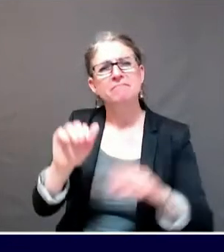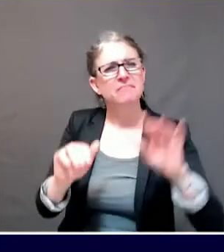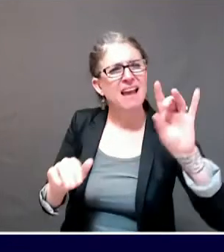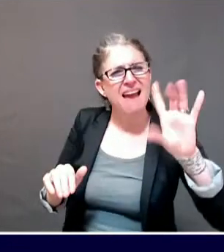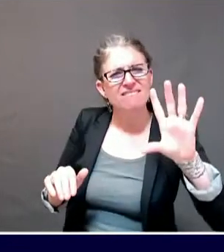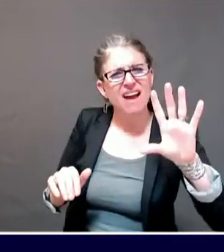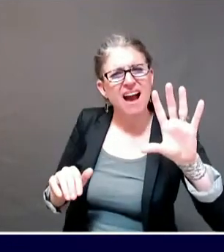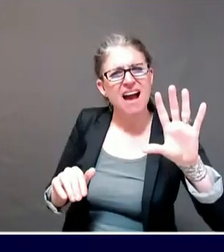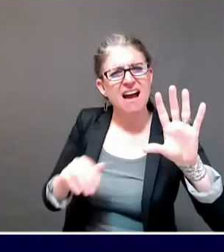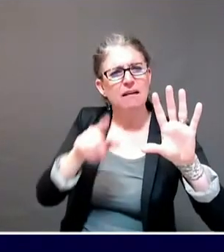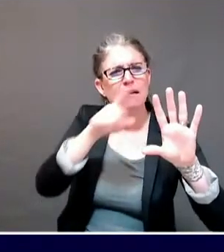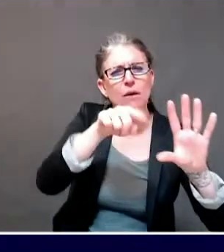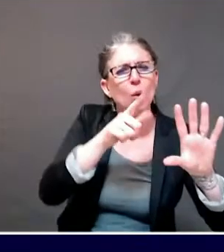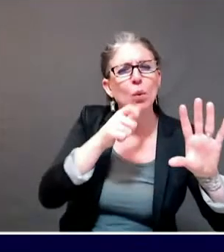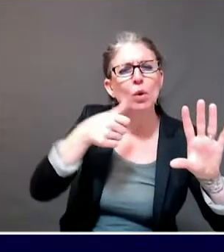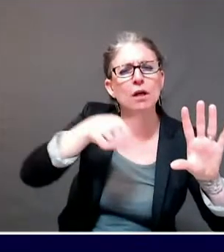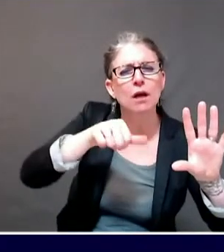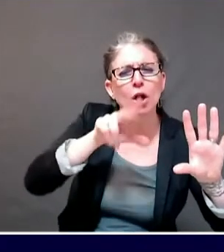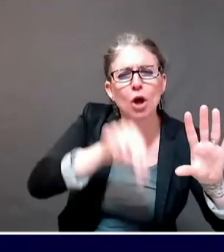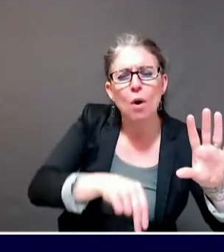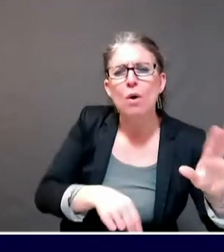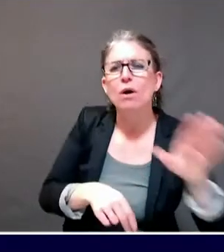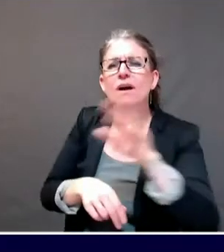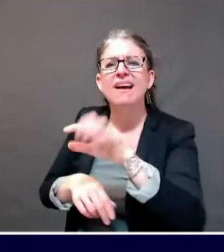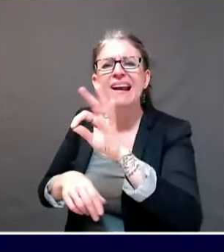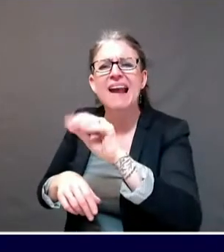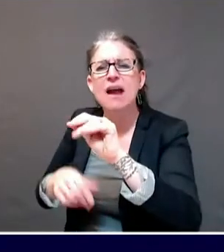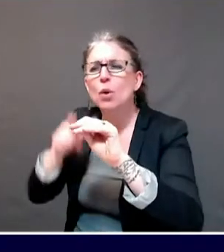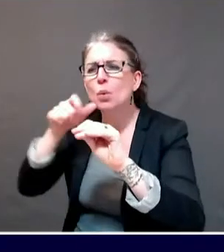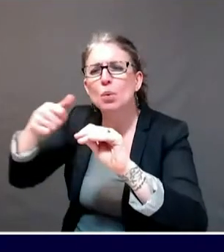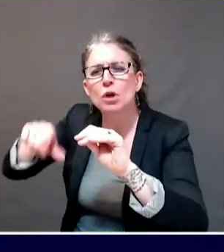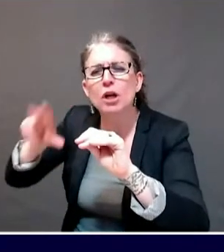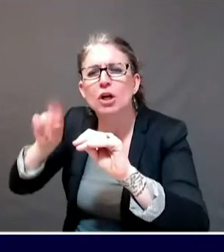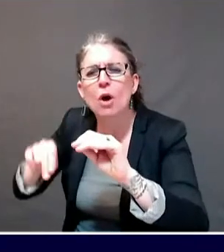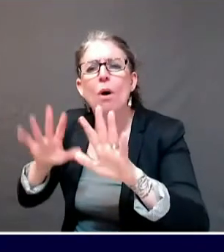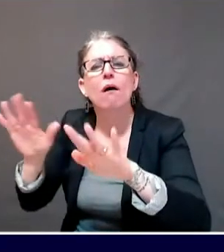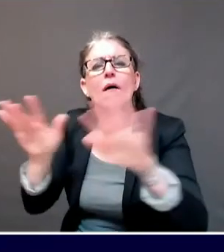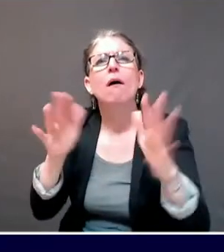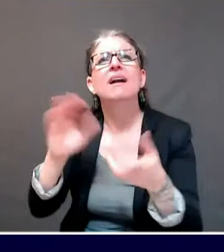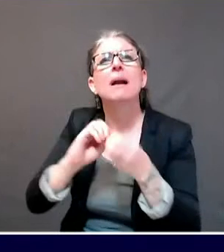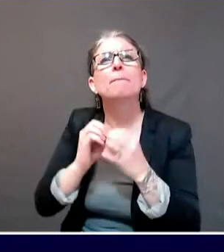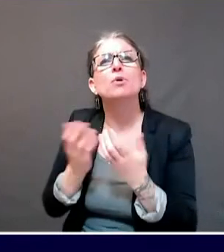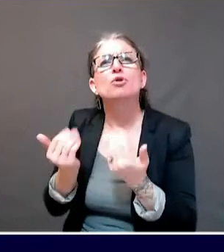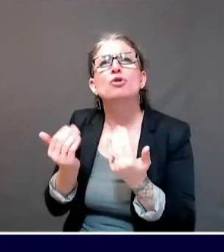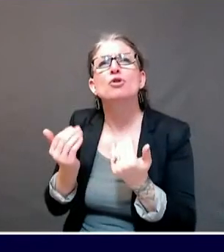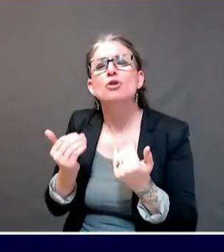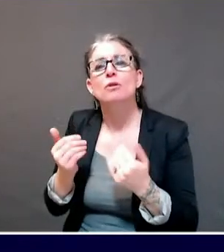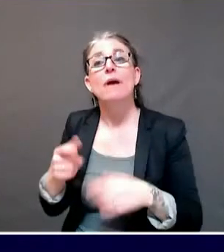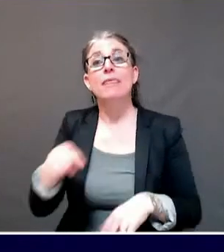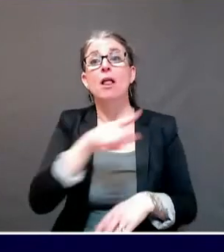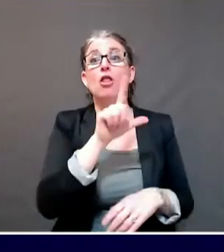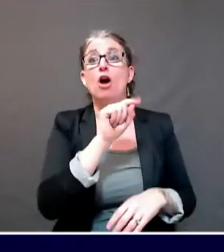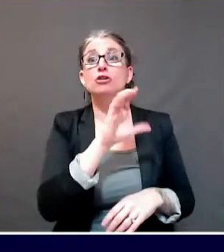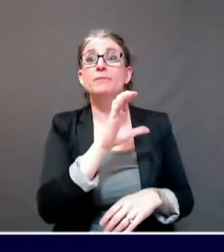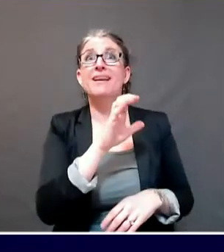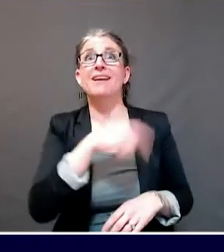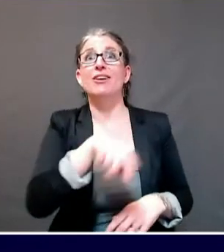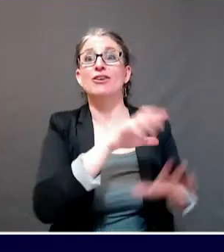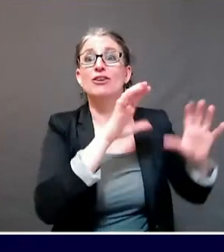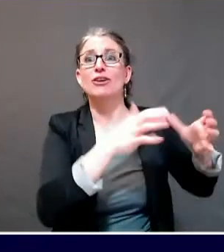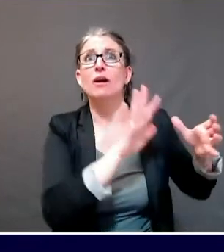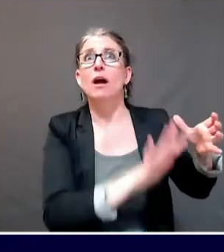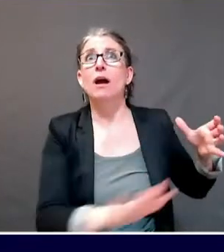long-term care facilities, but again, in conversations with the vaccination teams that have been deployed